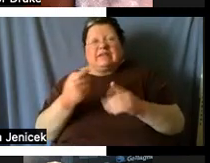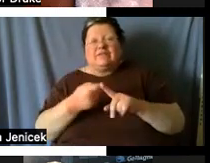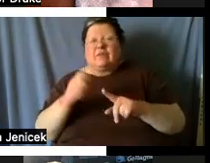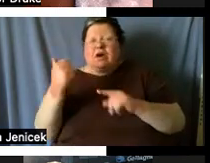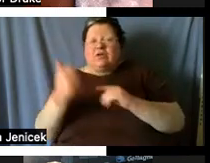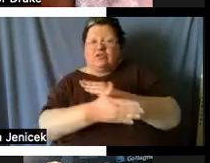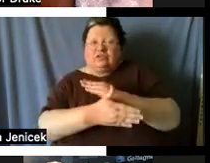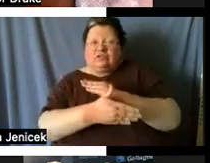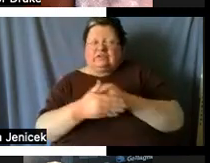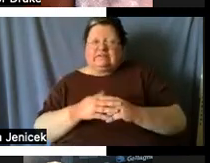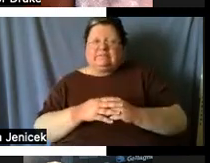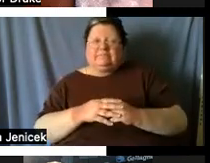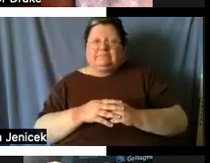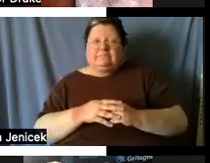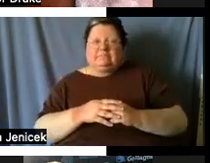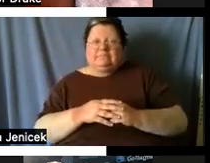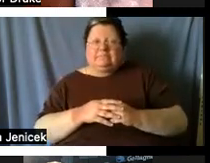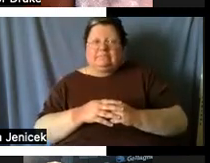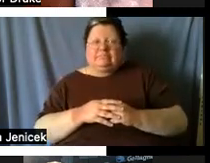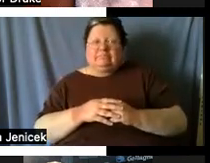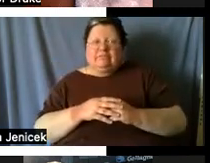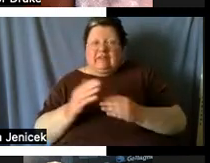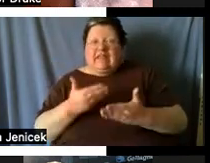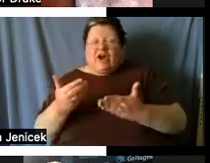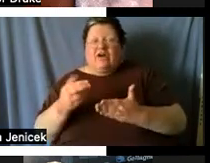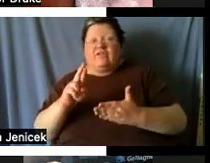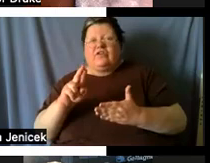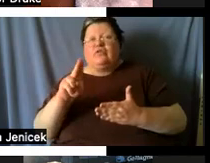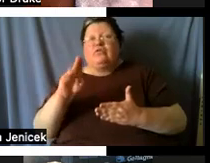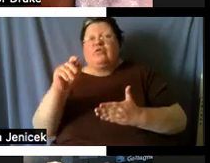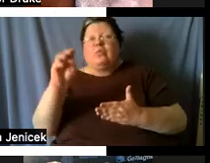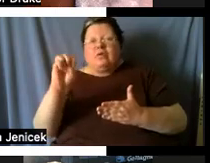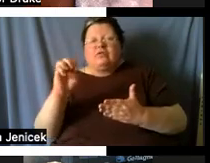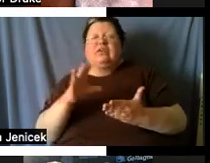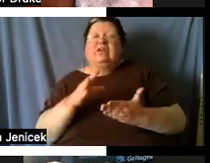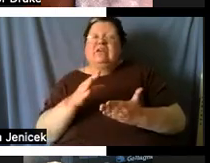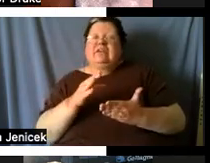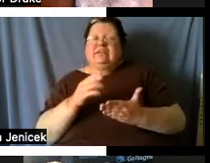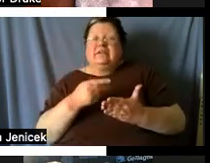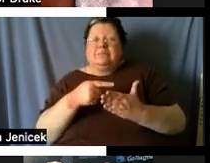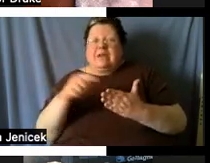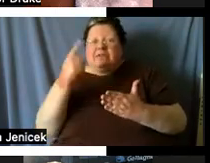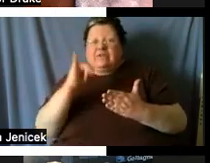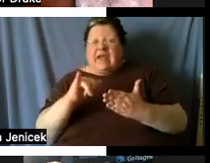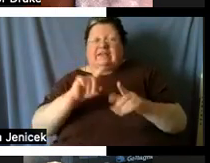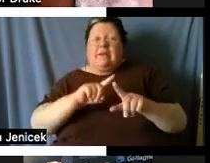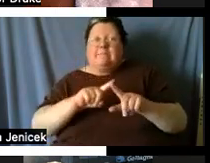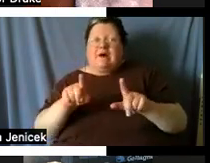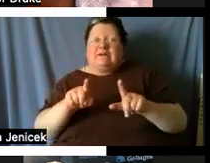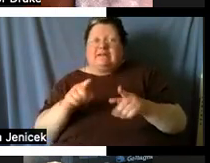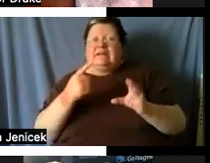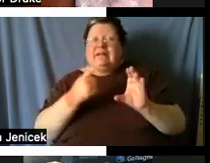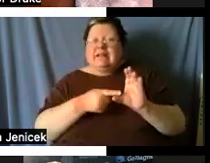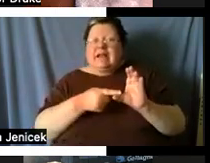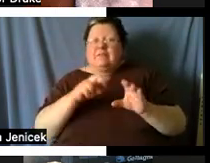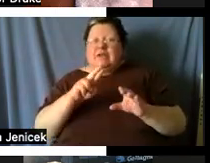countries, and they could offer rubles to pay for those things. But the communist